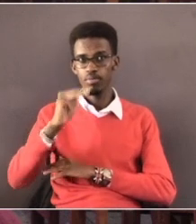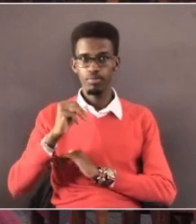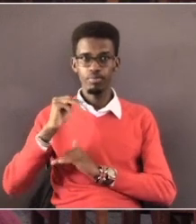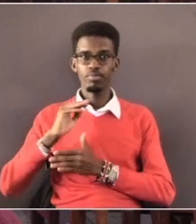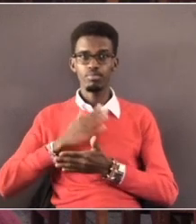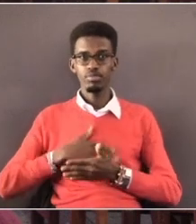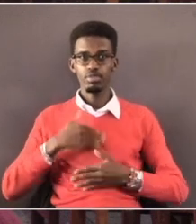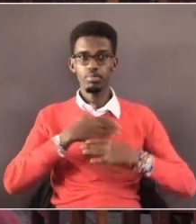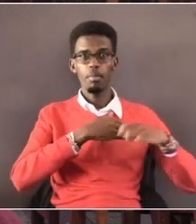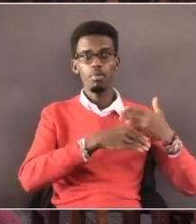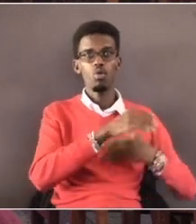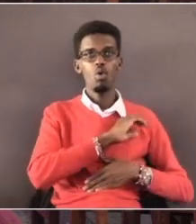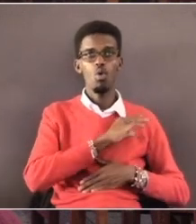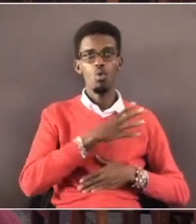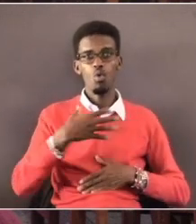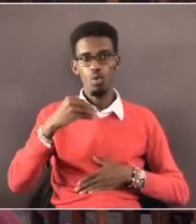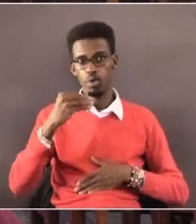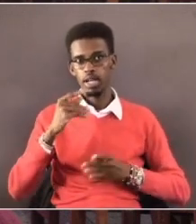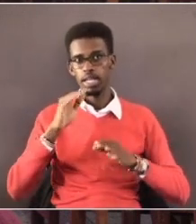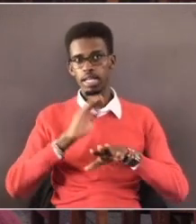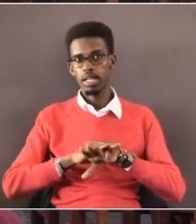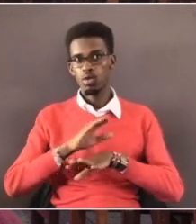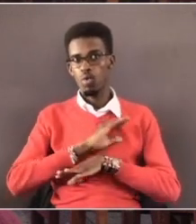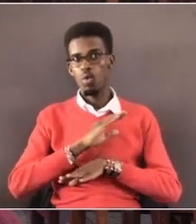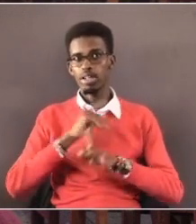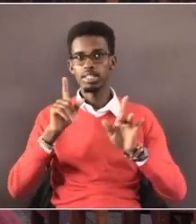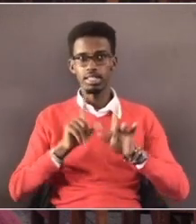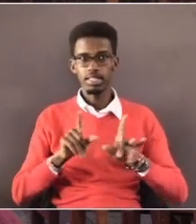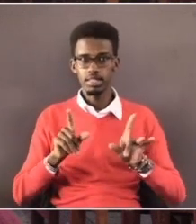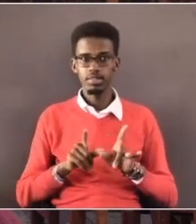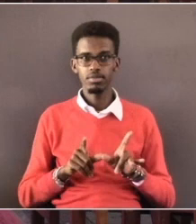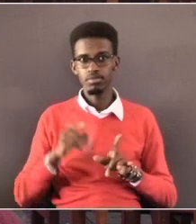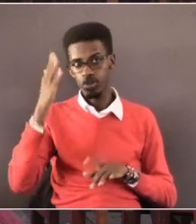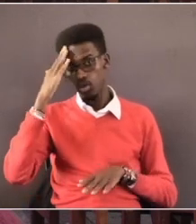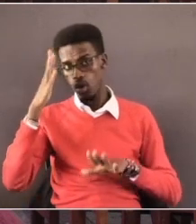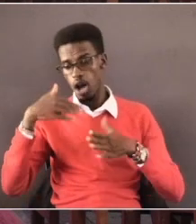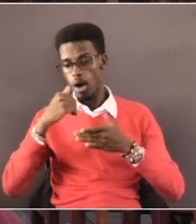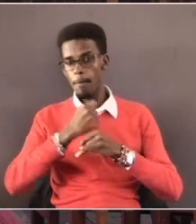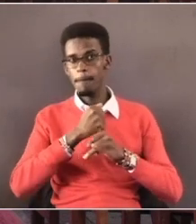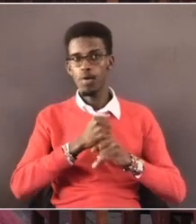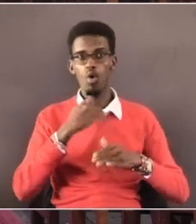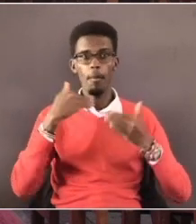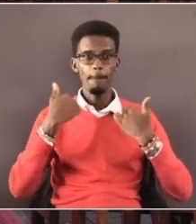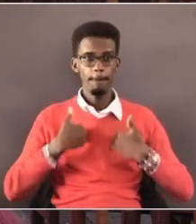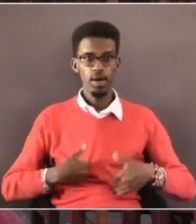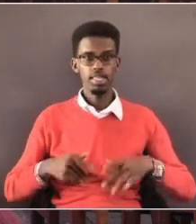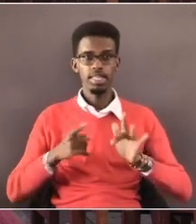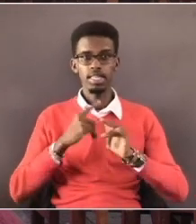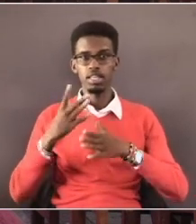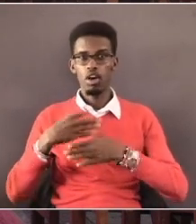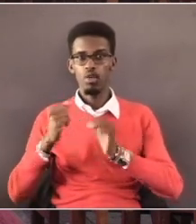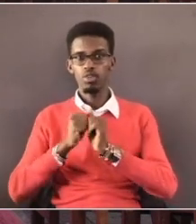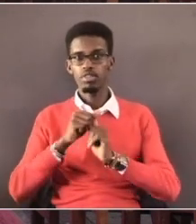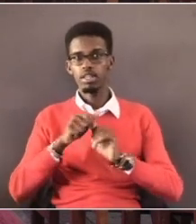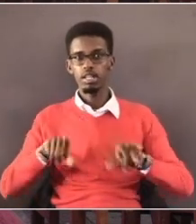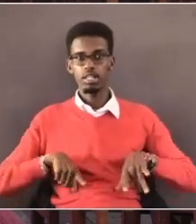build your own man. Go get your own certificate, get to know how to make your own person, and then go and live in